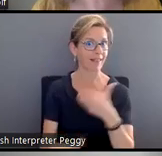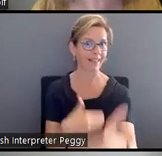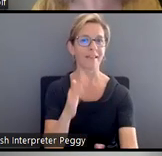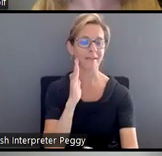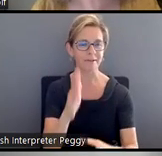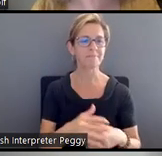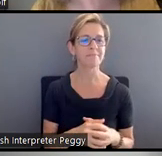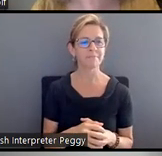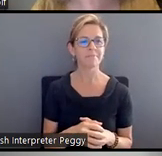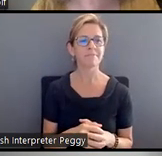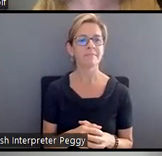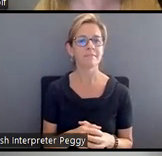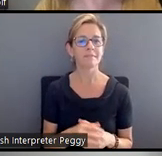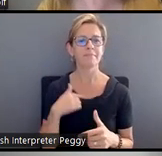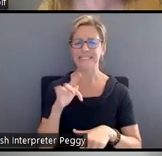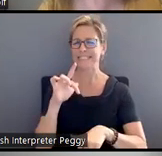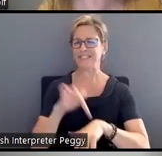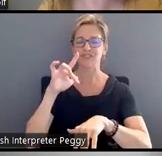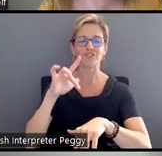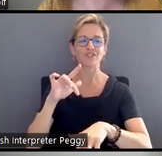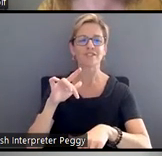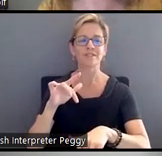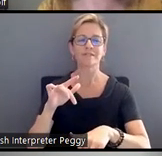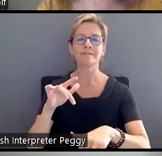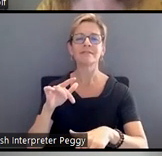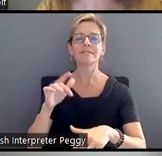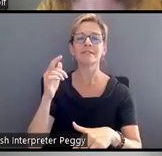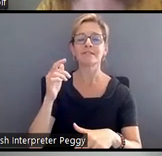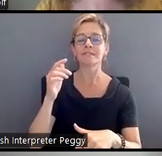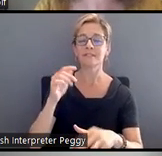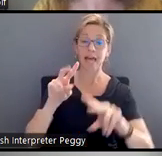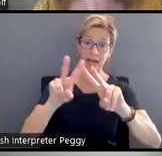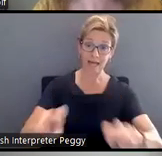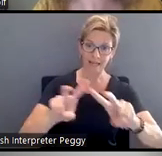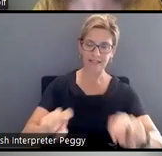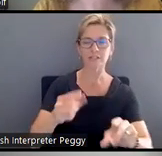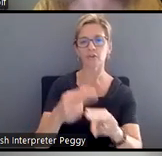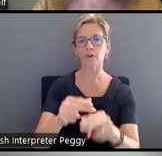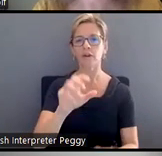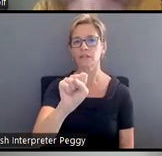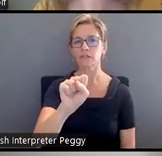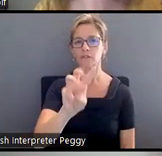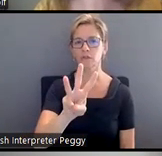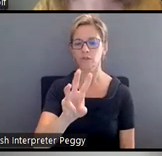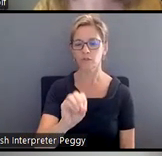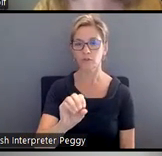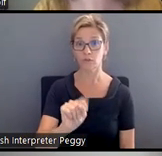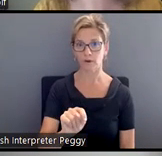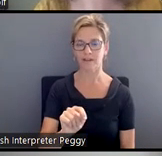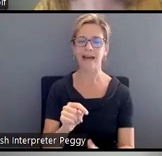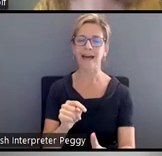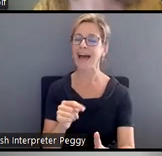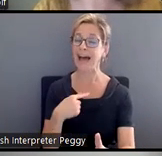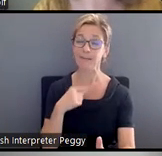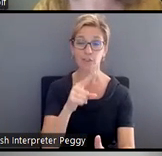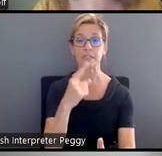And briefly, I just wanted to mention the importance of doing what is called a SWOT analysis. Guaranteed someone on your team knows what